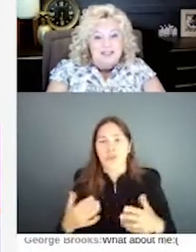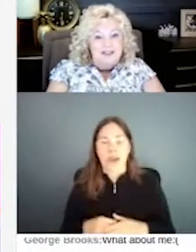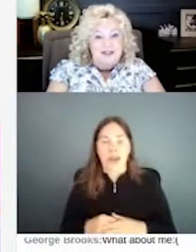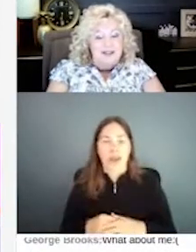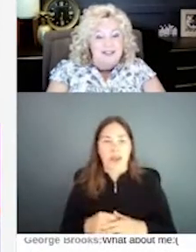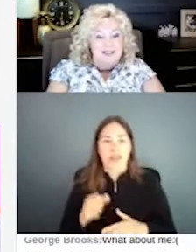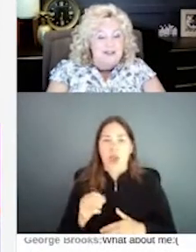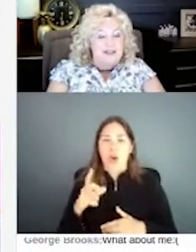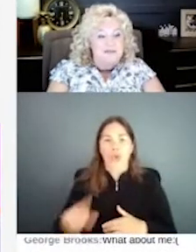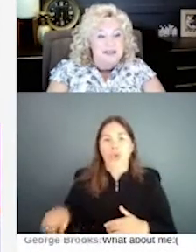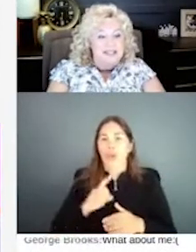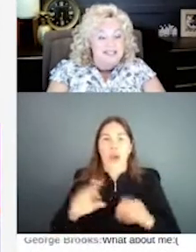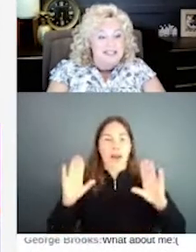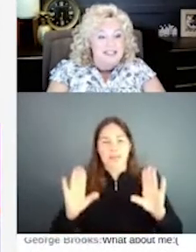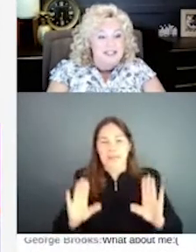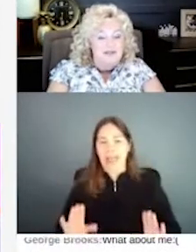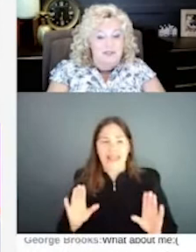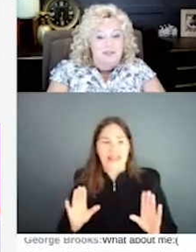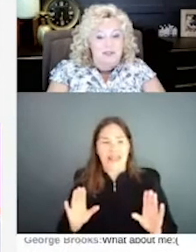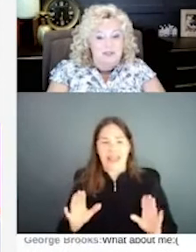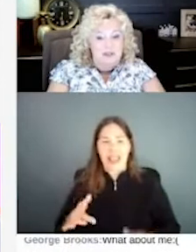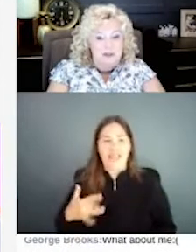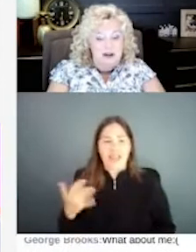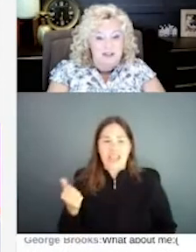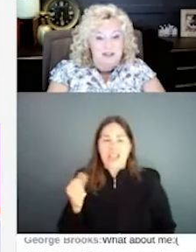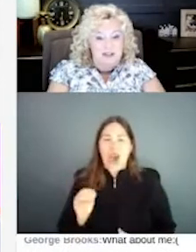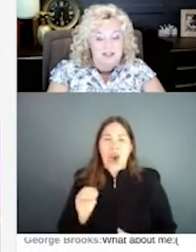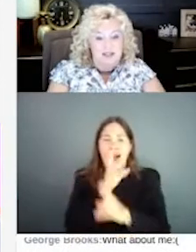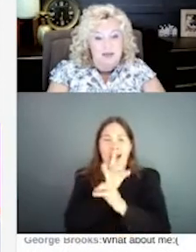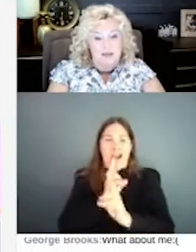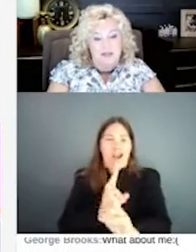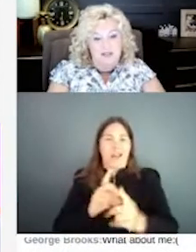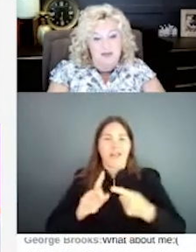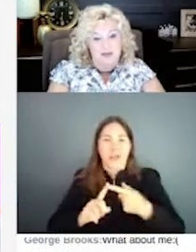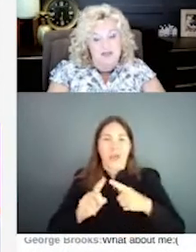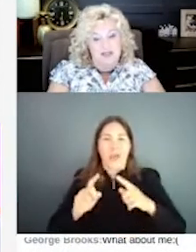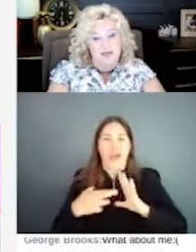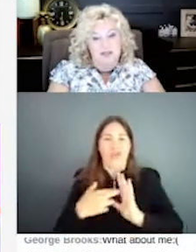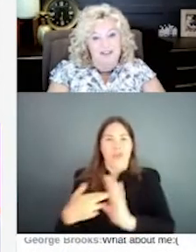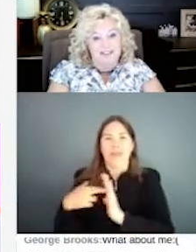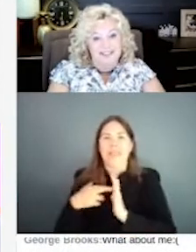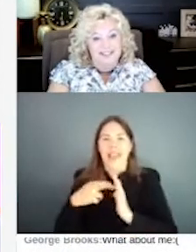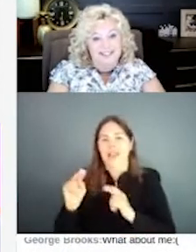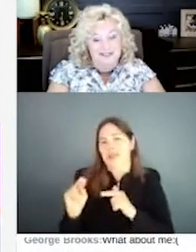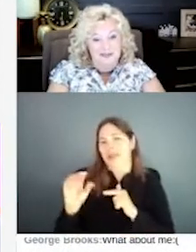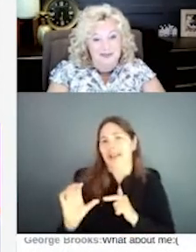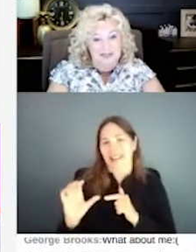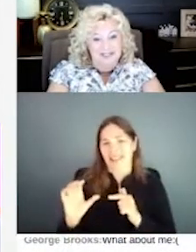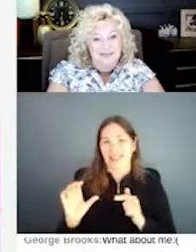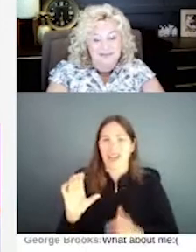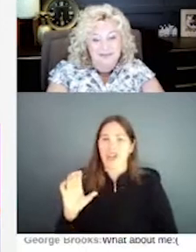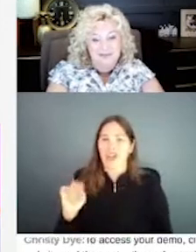so you guys are amazing, and I just feel so honored to be able to represent North Carolina at